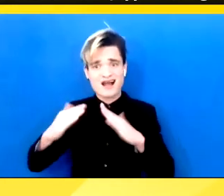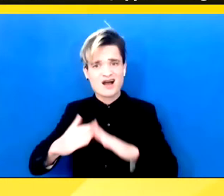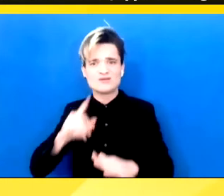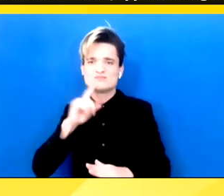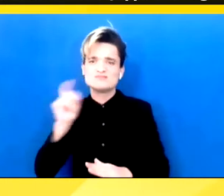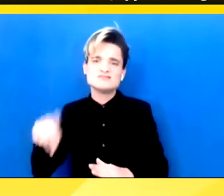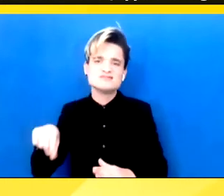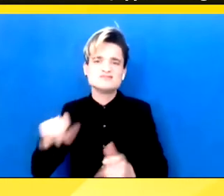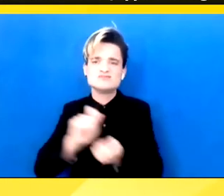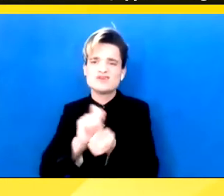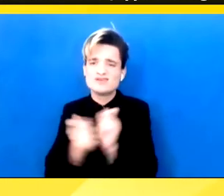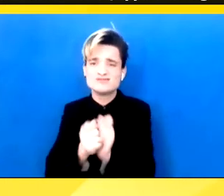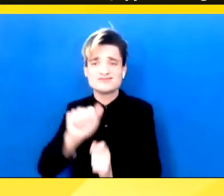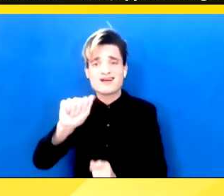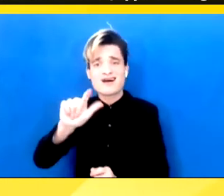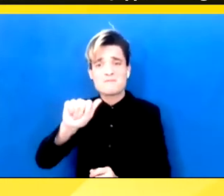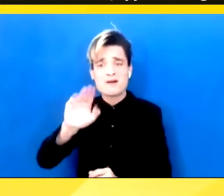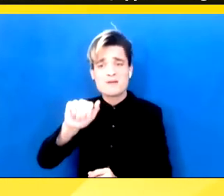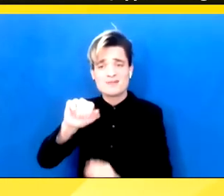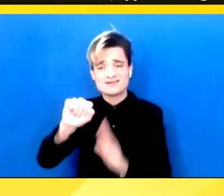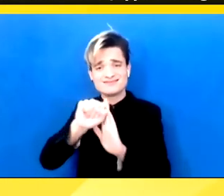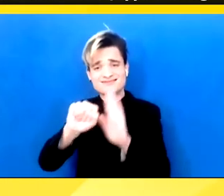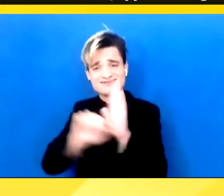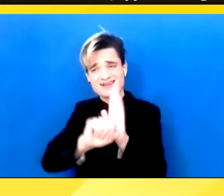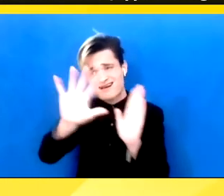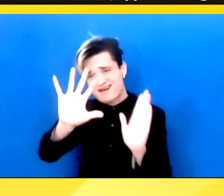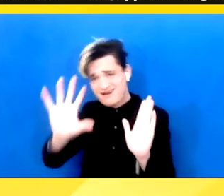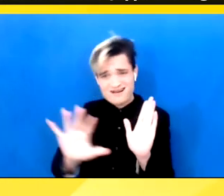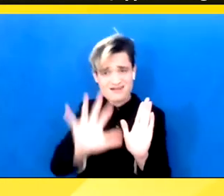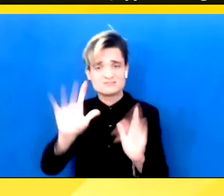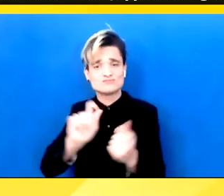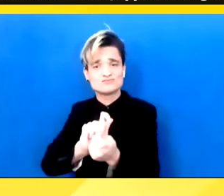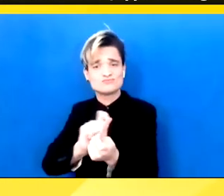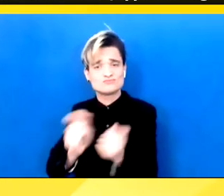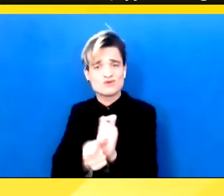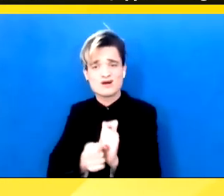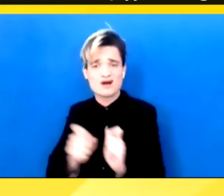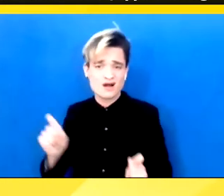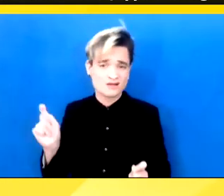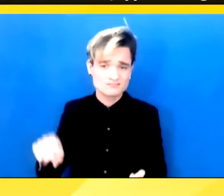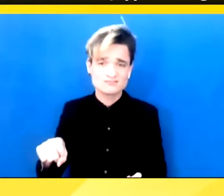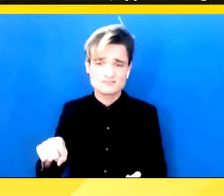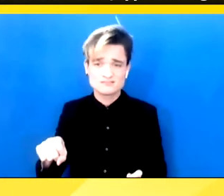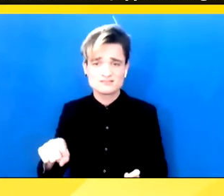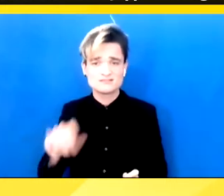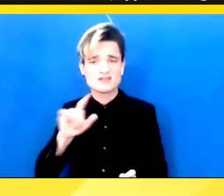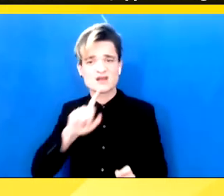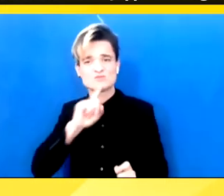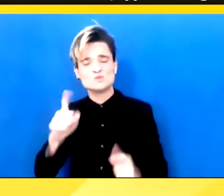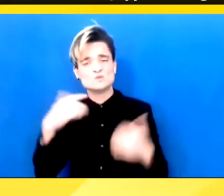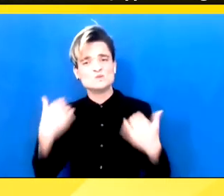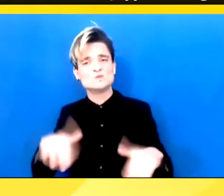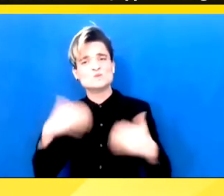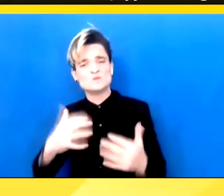gonna change this country. This is an opportunity to show that workers can be organized just